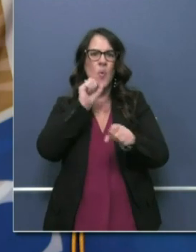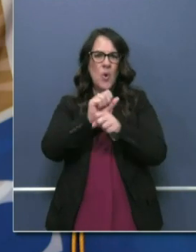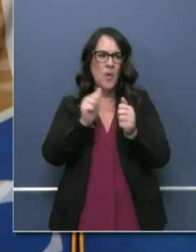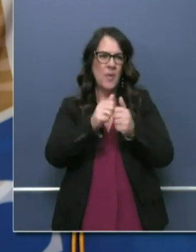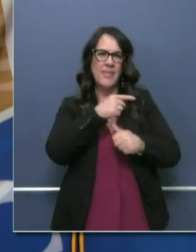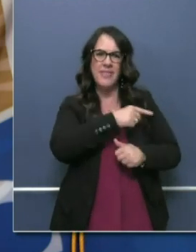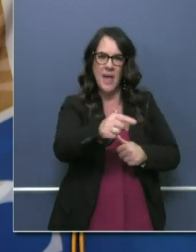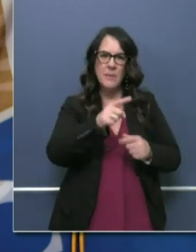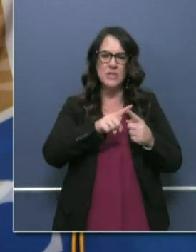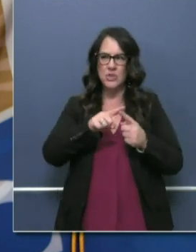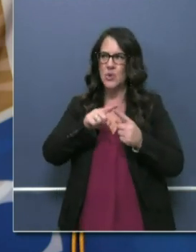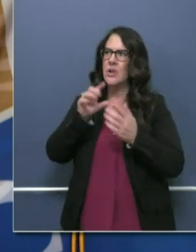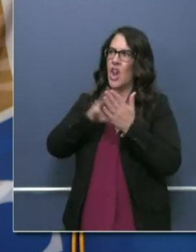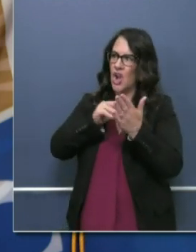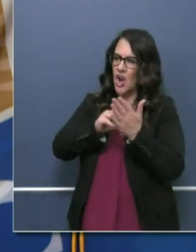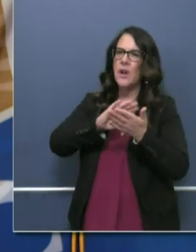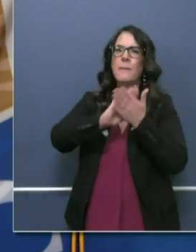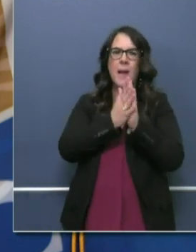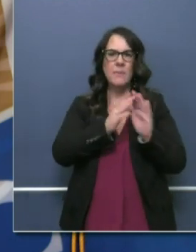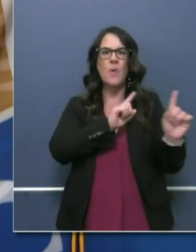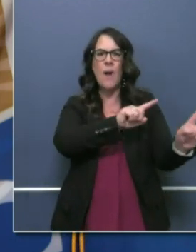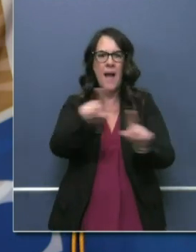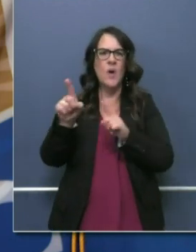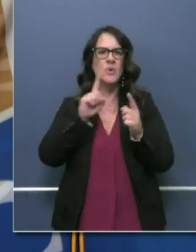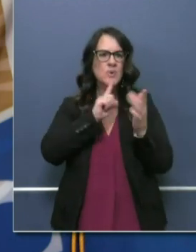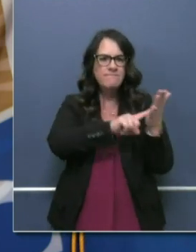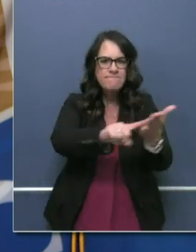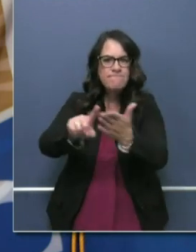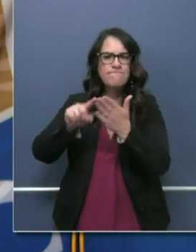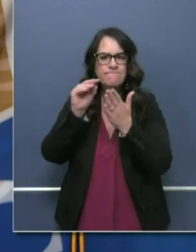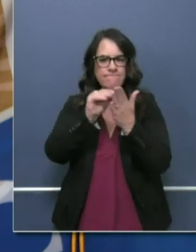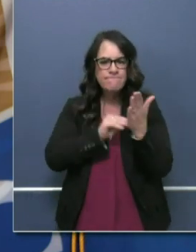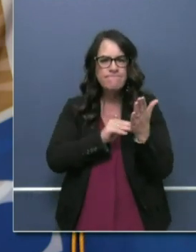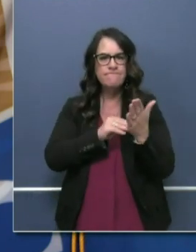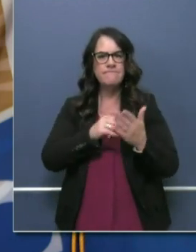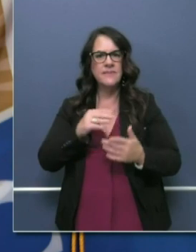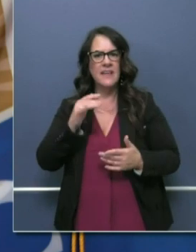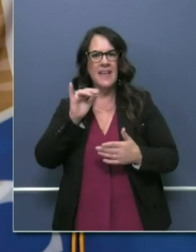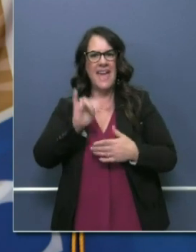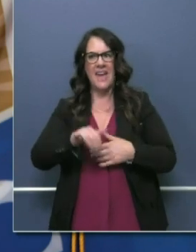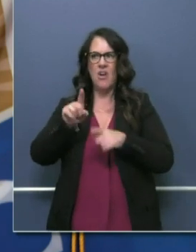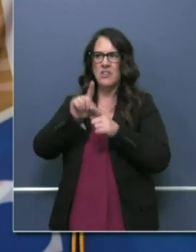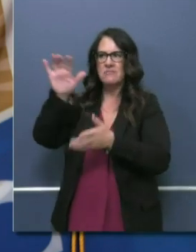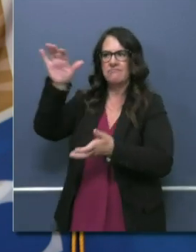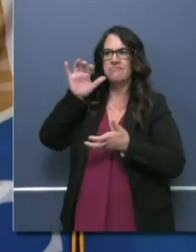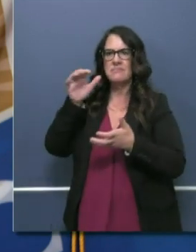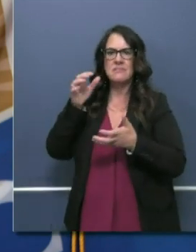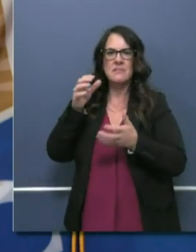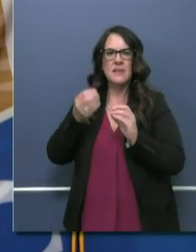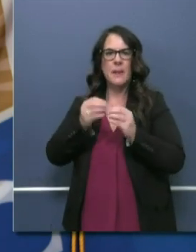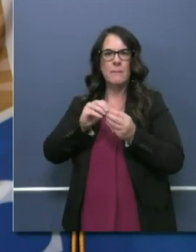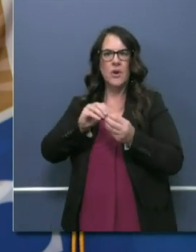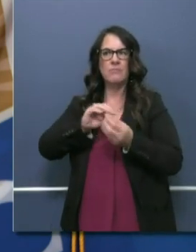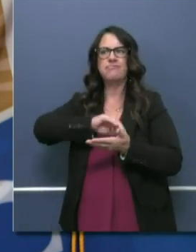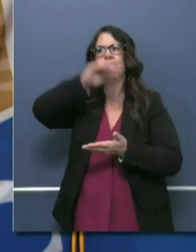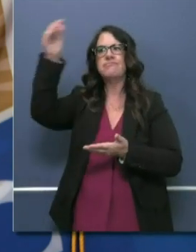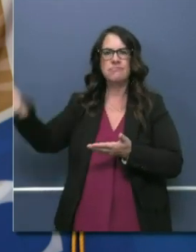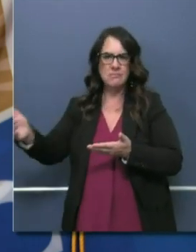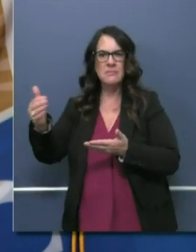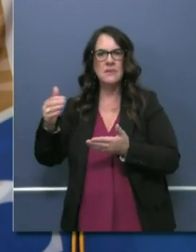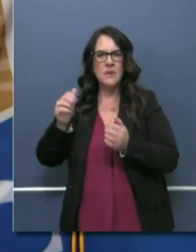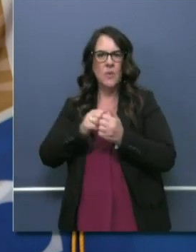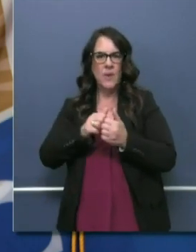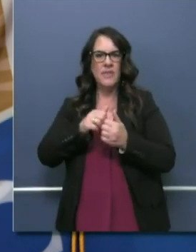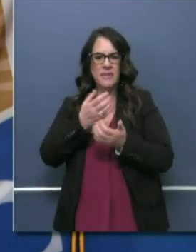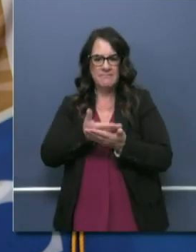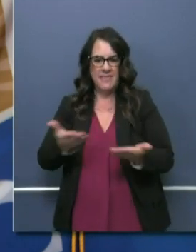on testing and on PPE that give us some confidence that we can do all of this with your health first and